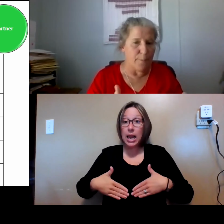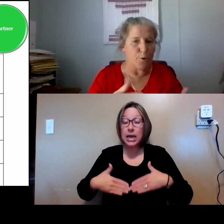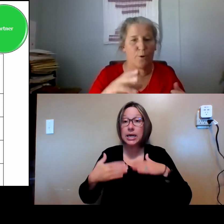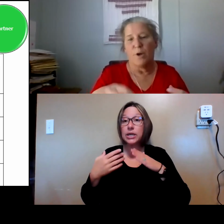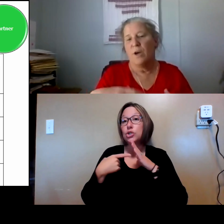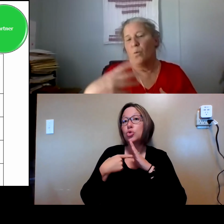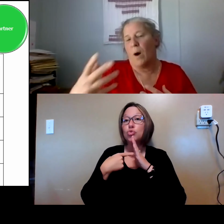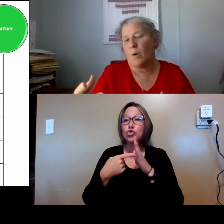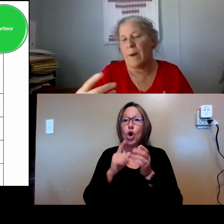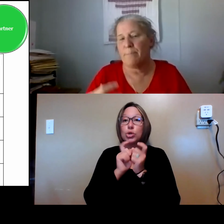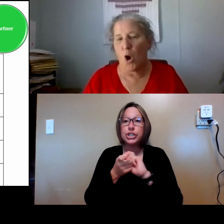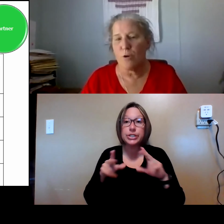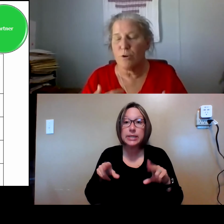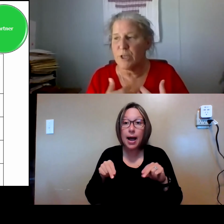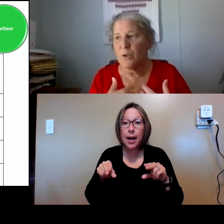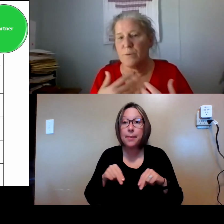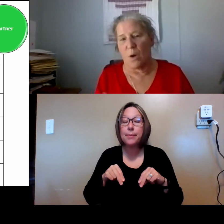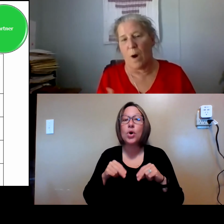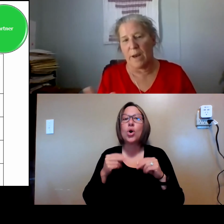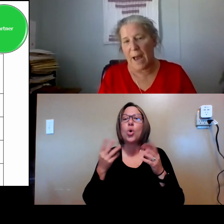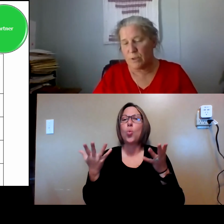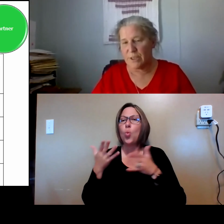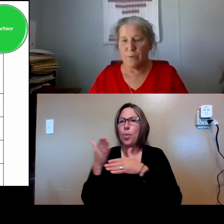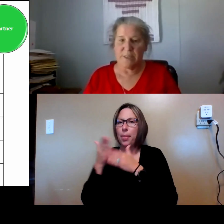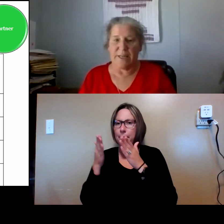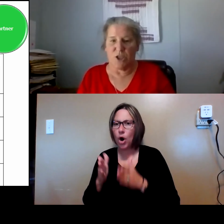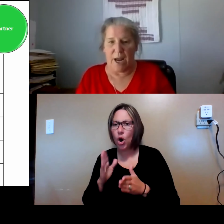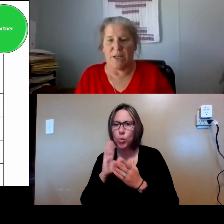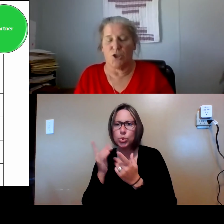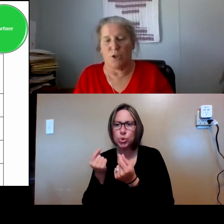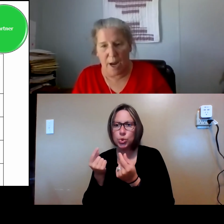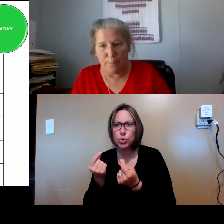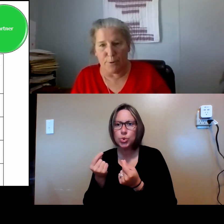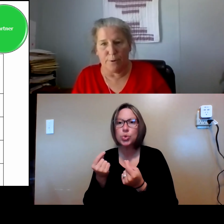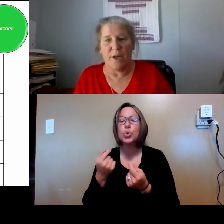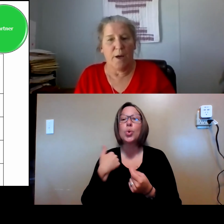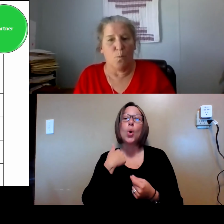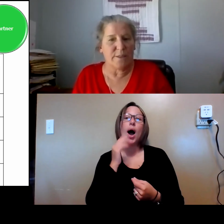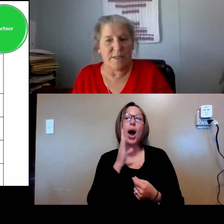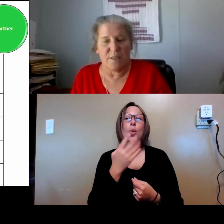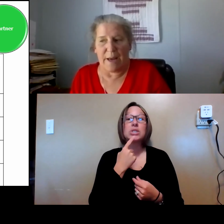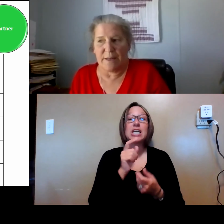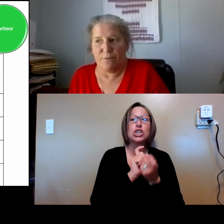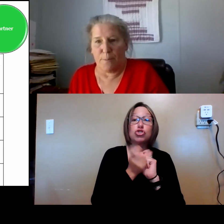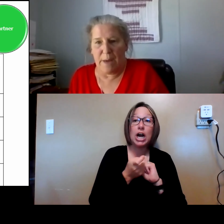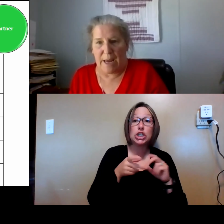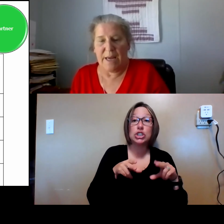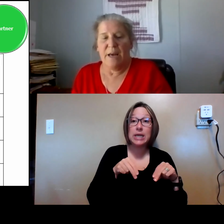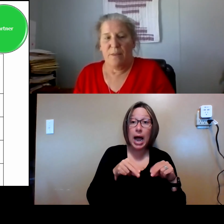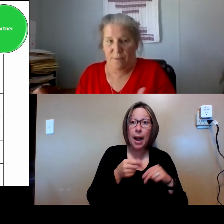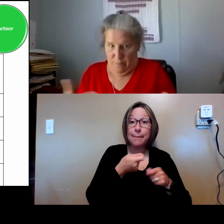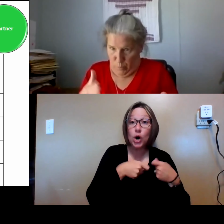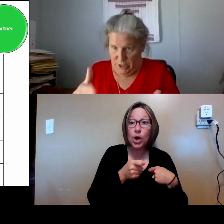the diaper? What will my partner do? So what I will do is say change diaper, and what's expected from